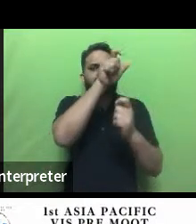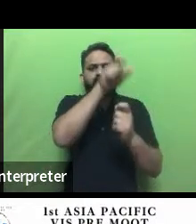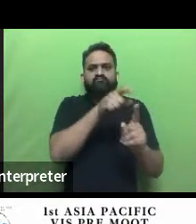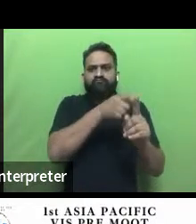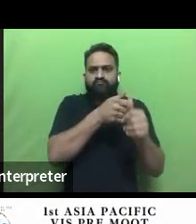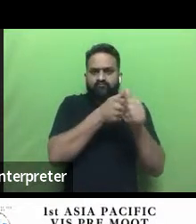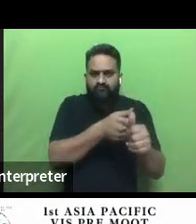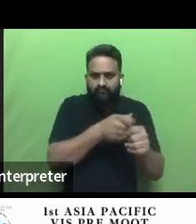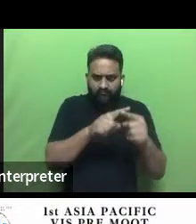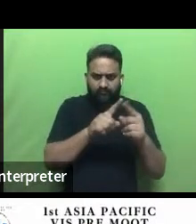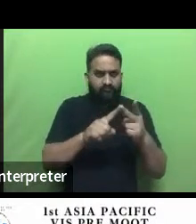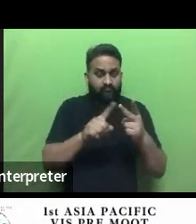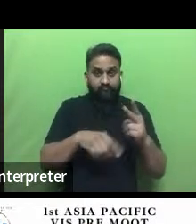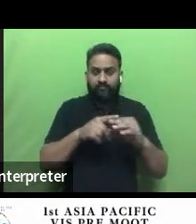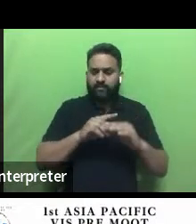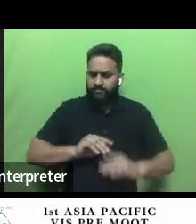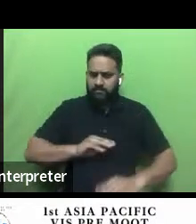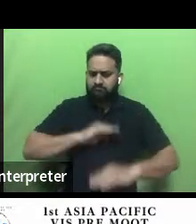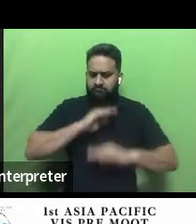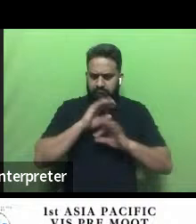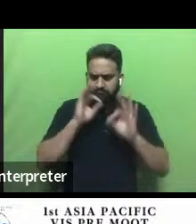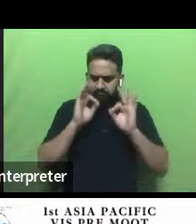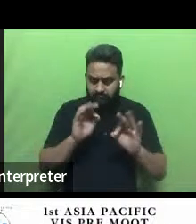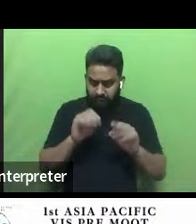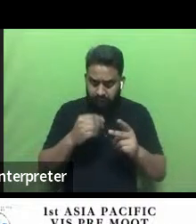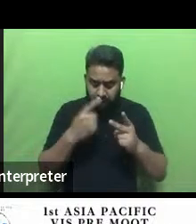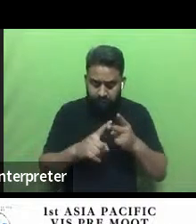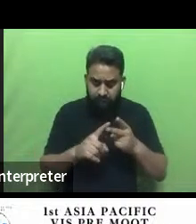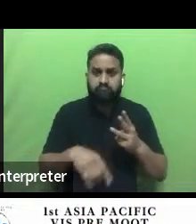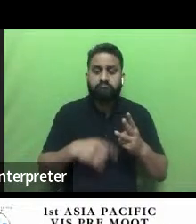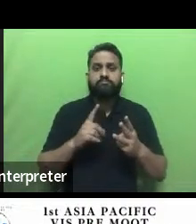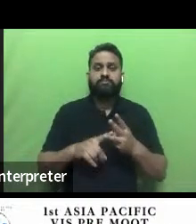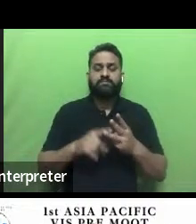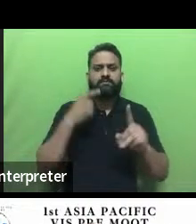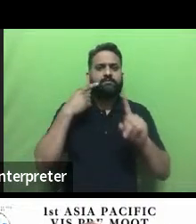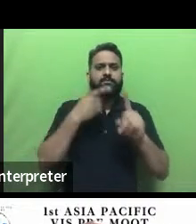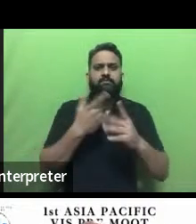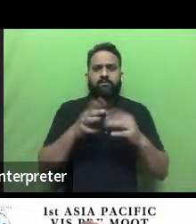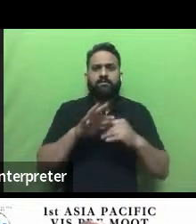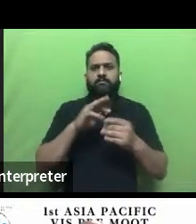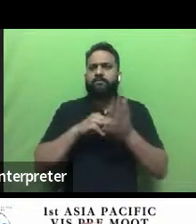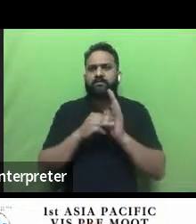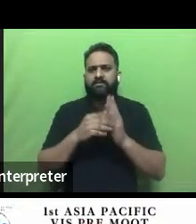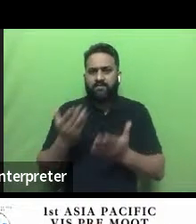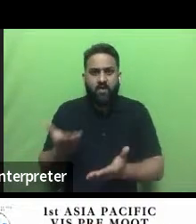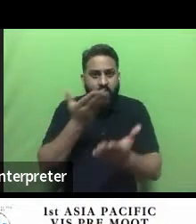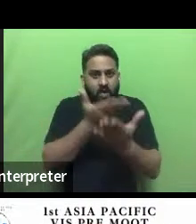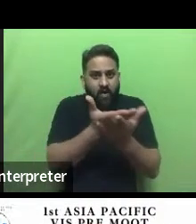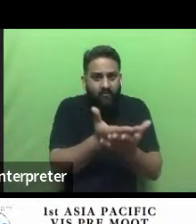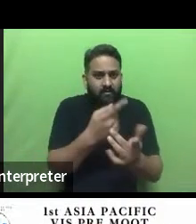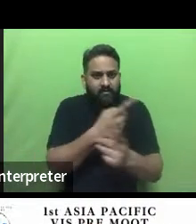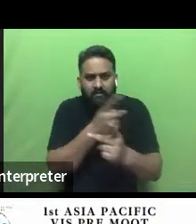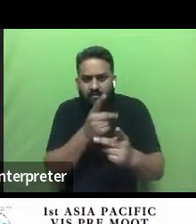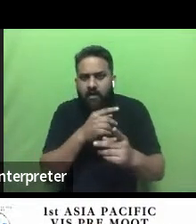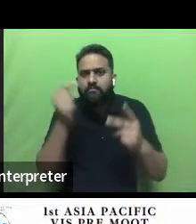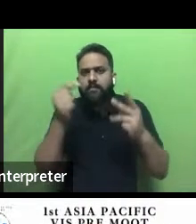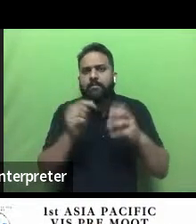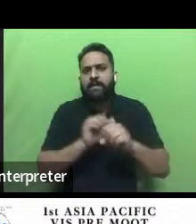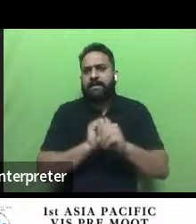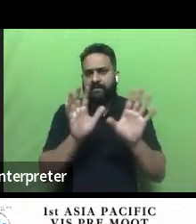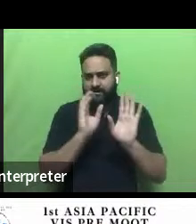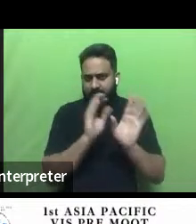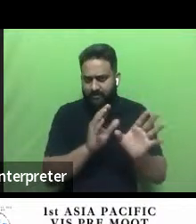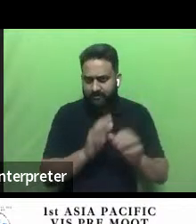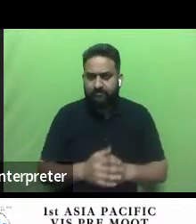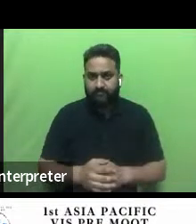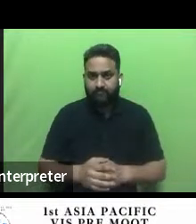be sufficiently definite. And thirdly, it must indicate the intention of the offeror to be bound by acceptance. The first of these